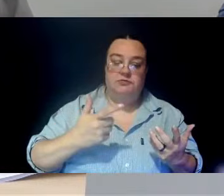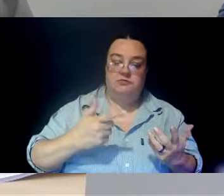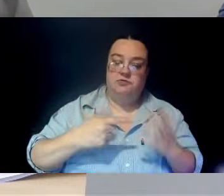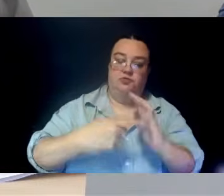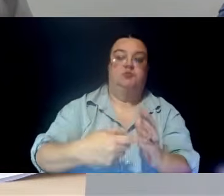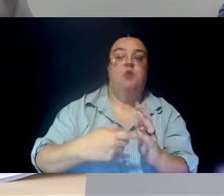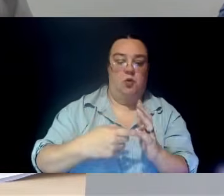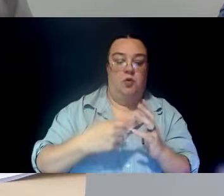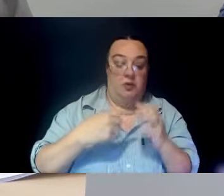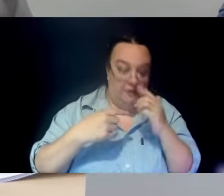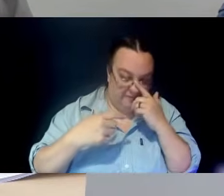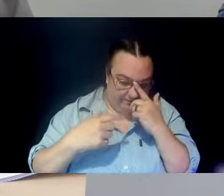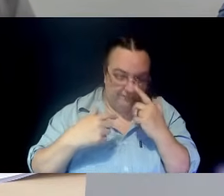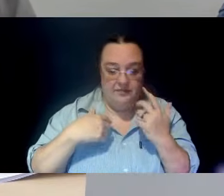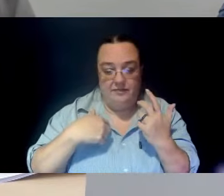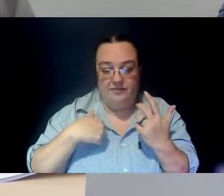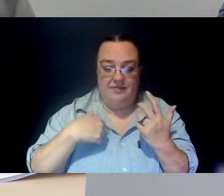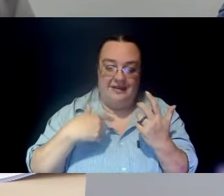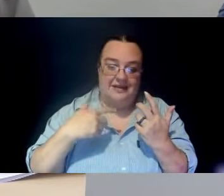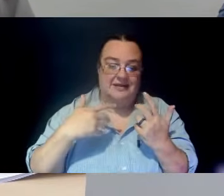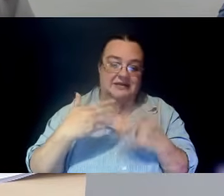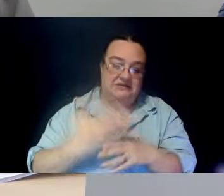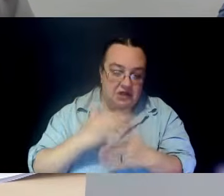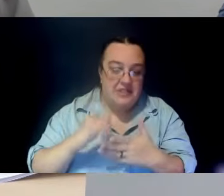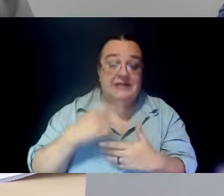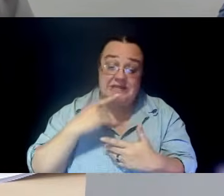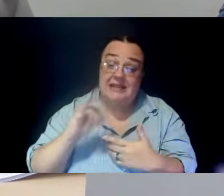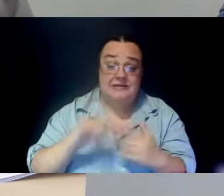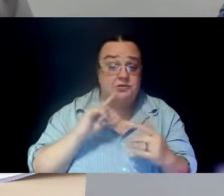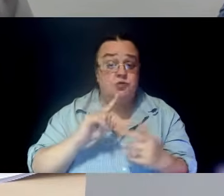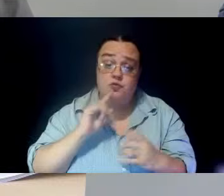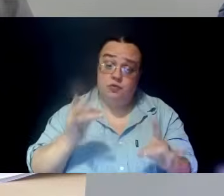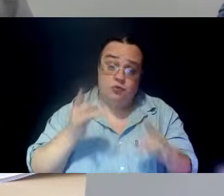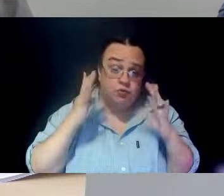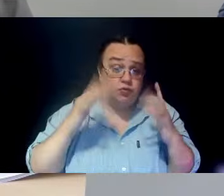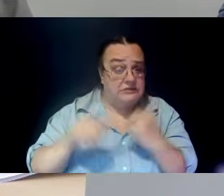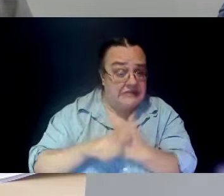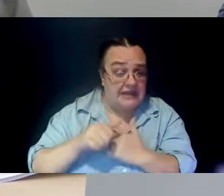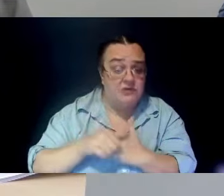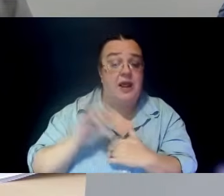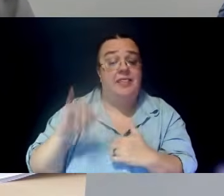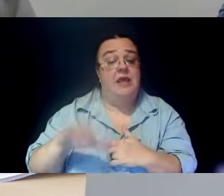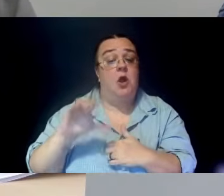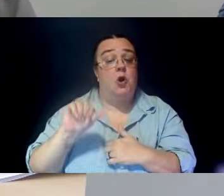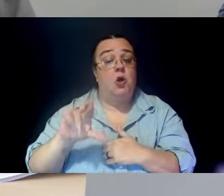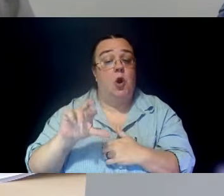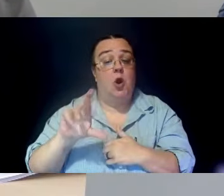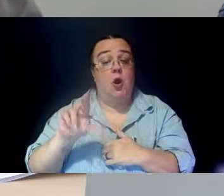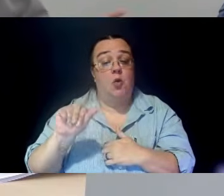that to say these are extremely dangerous. These car rallies are becoming increasingly more problematic.